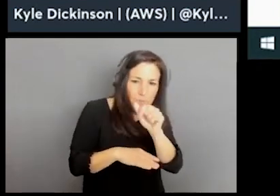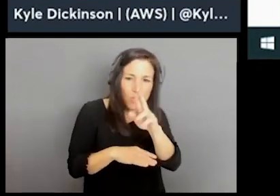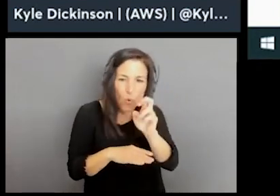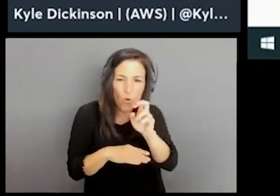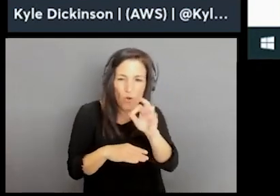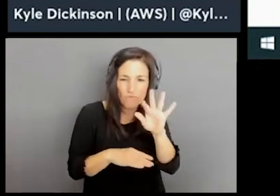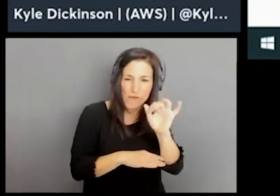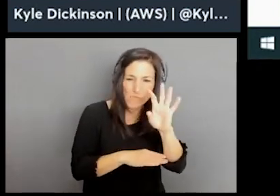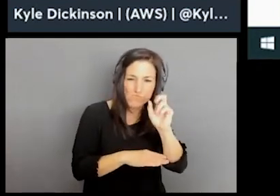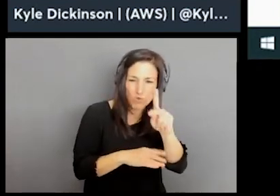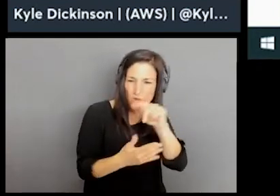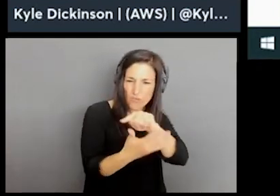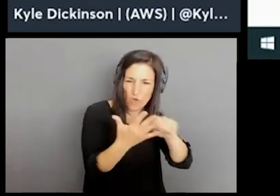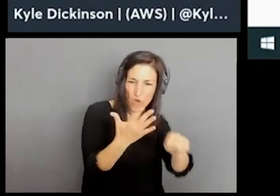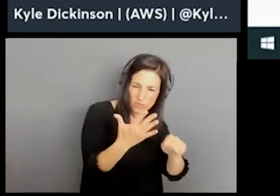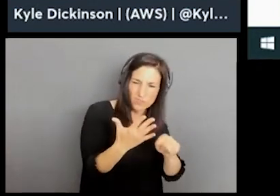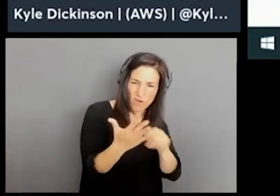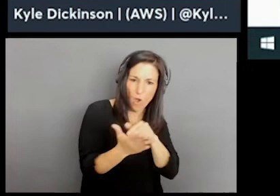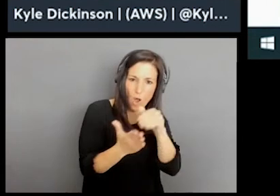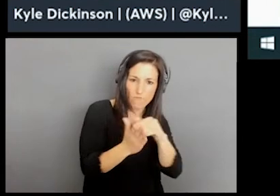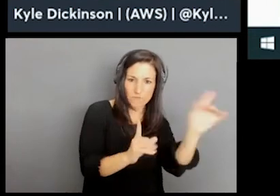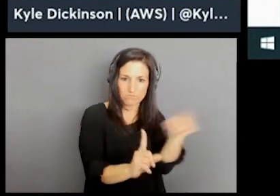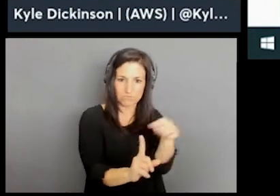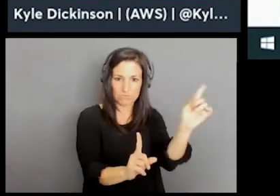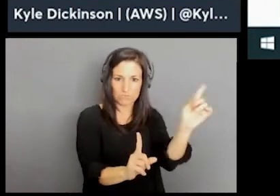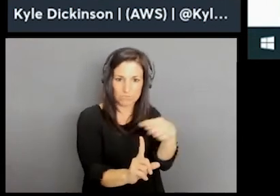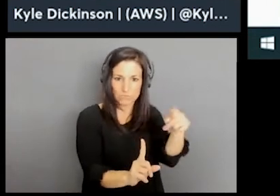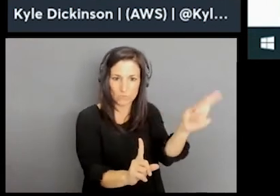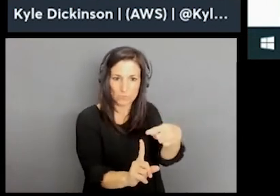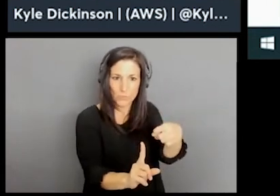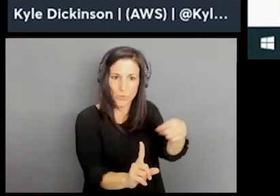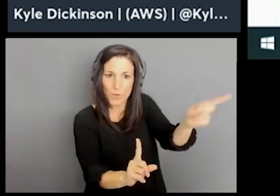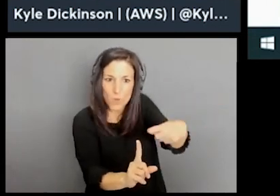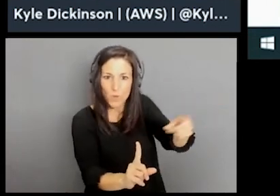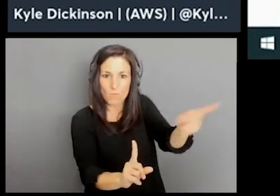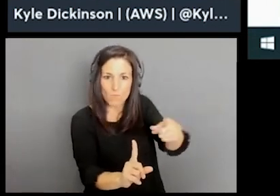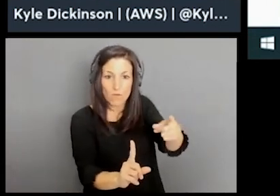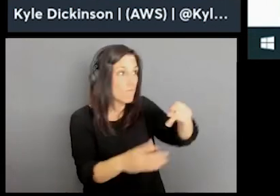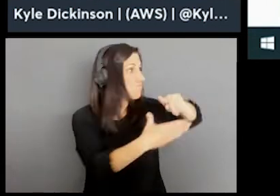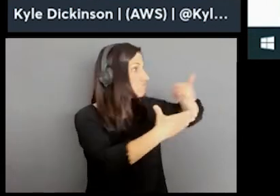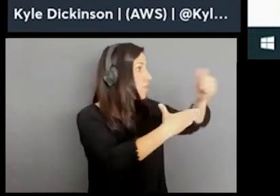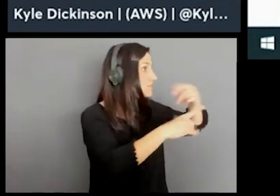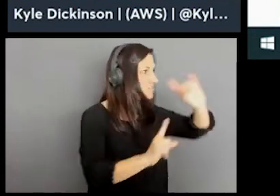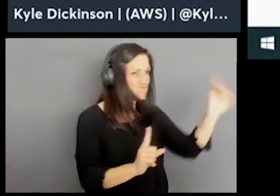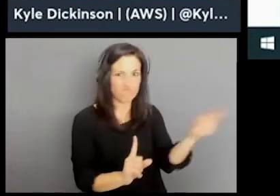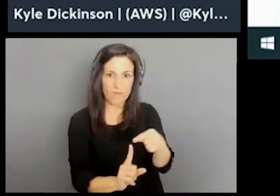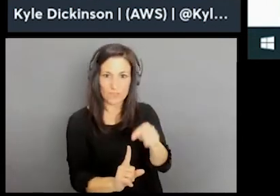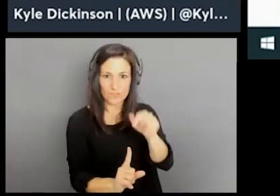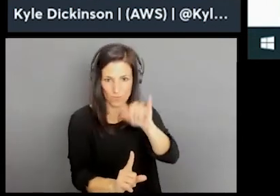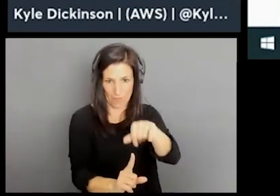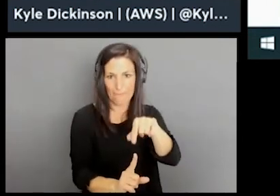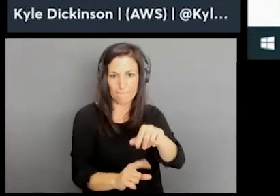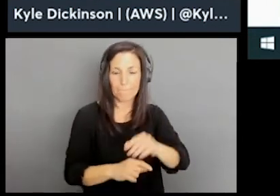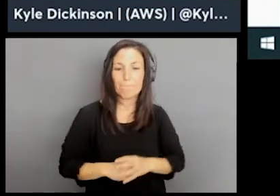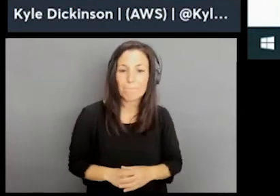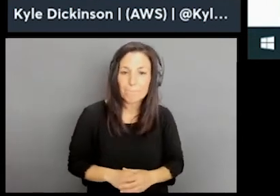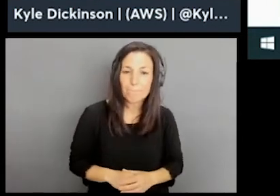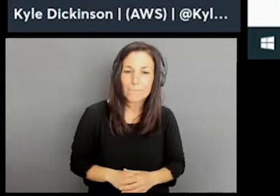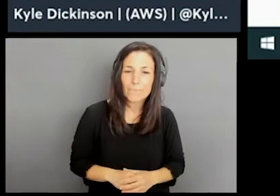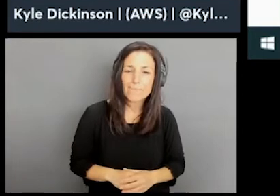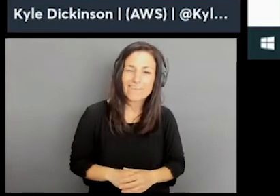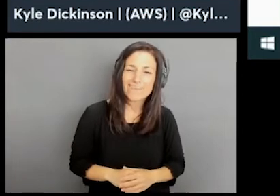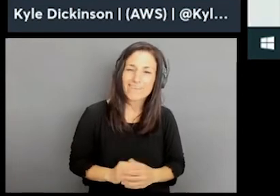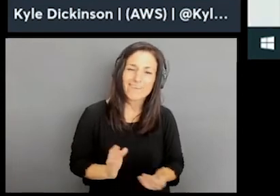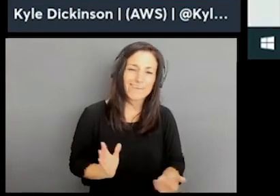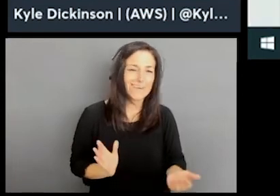that are being referenced a lot or referencing other projects as well. So, you can kind of, again, this is also meant